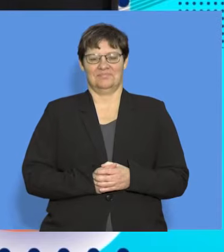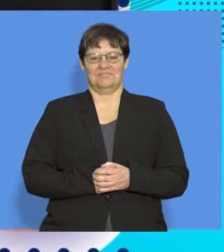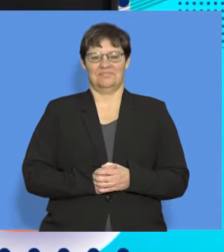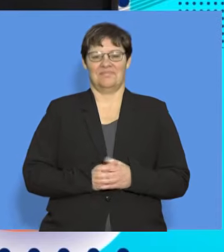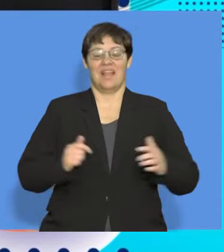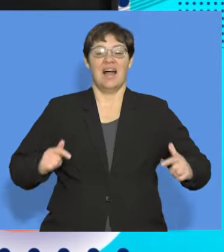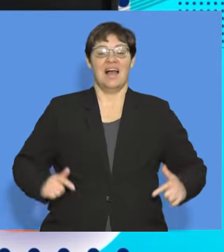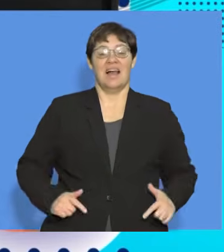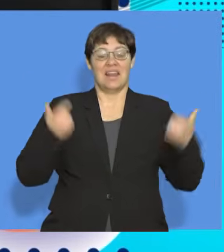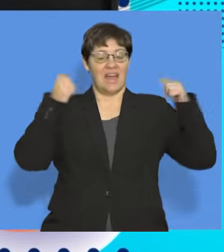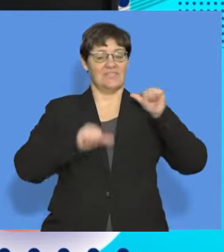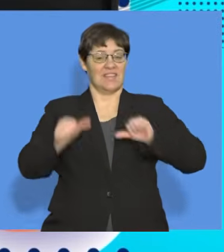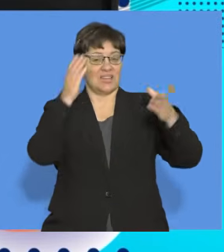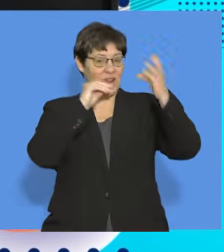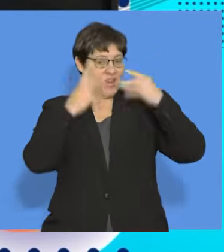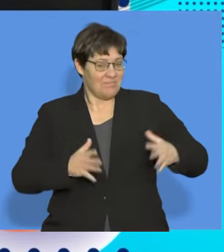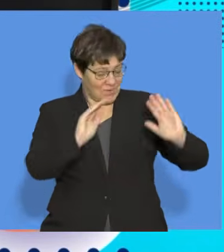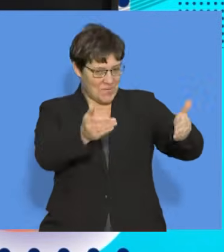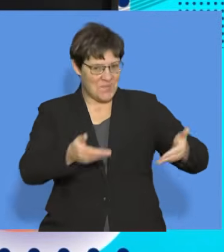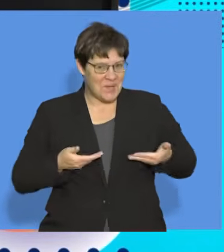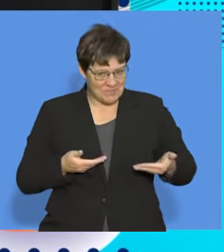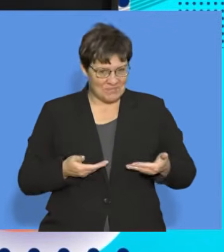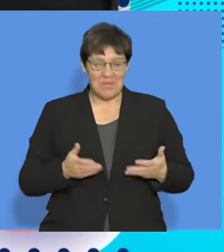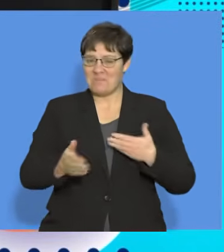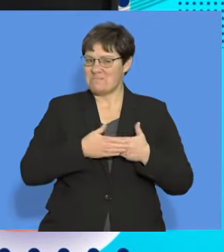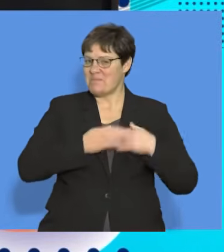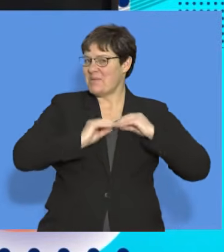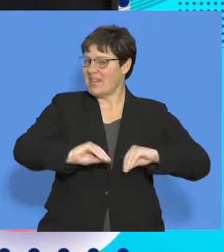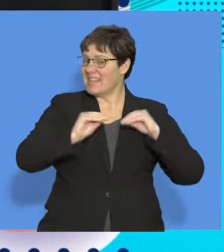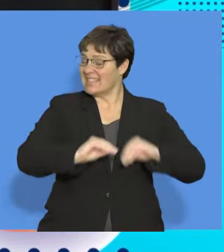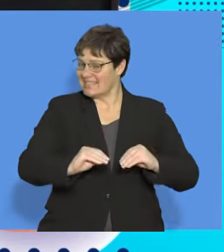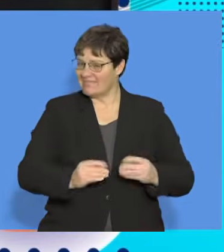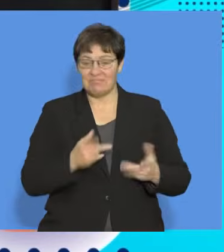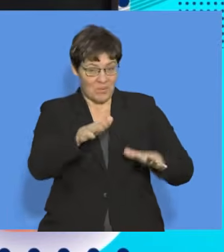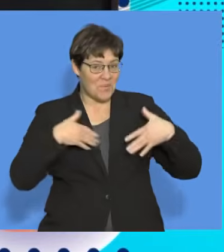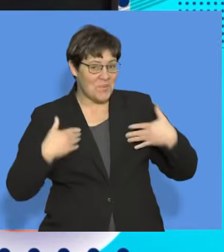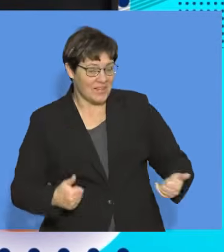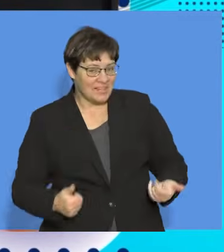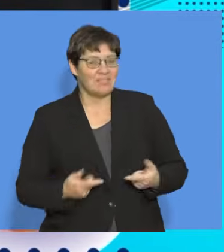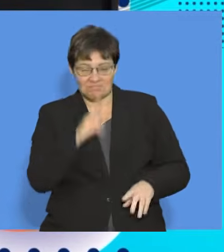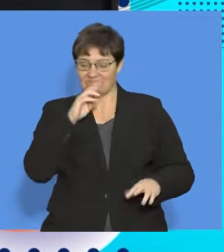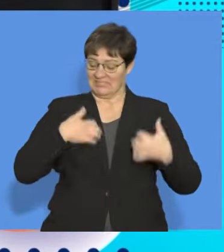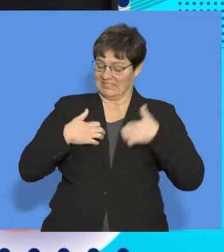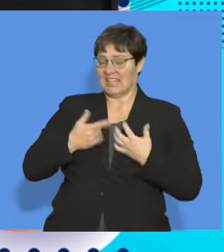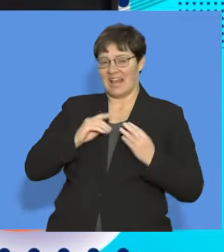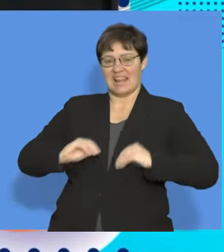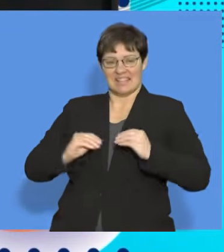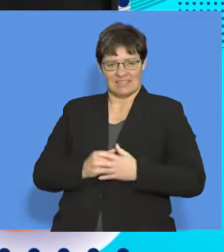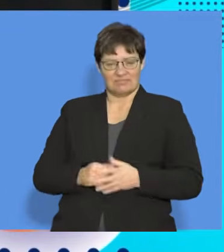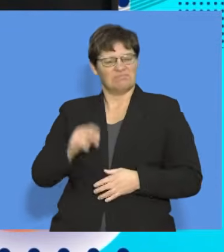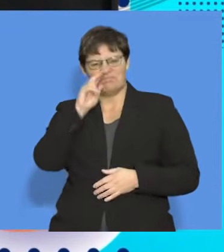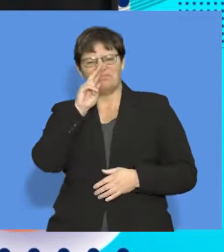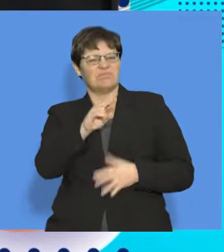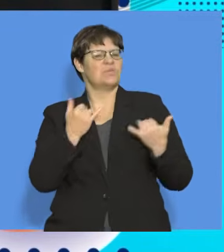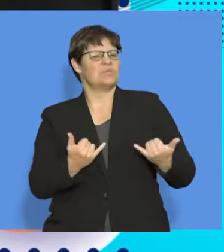Welcome Life Science learners to another installment of Life Sciences for you. Trust that you guys are well and looking forward towards our lesson. Let's look at